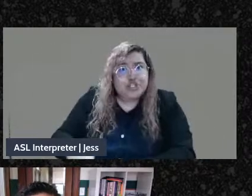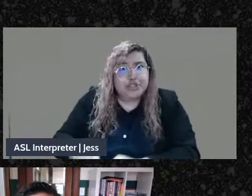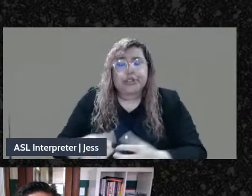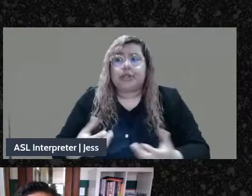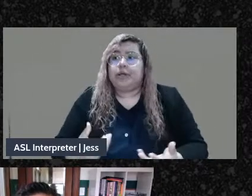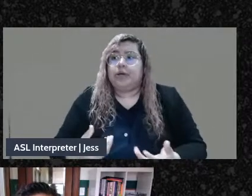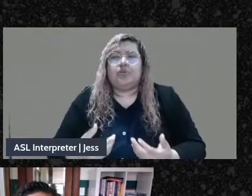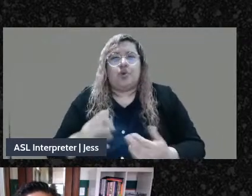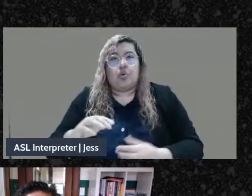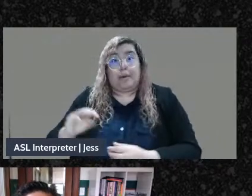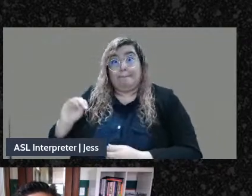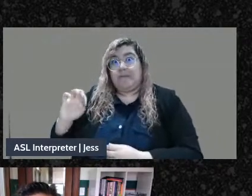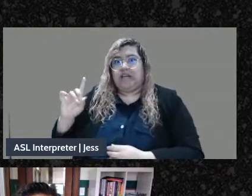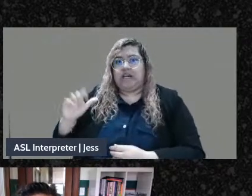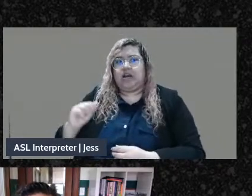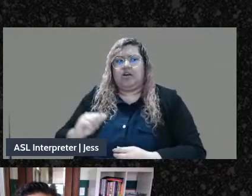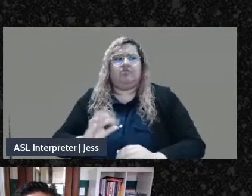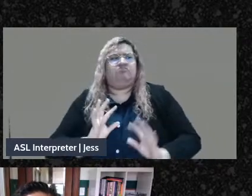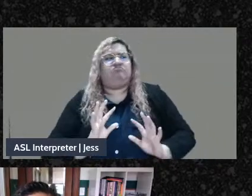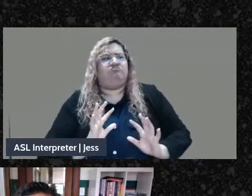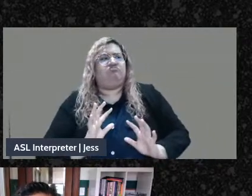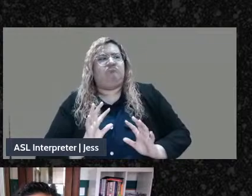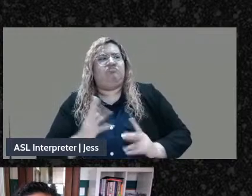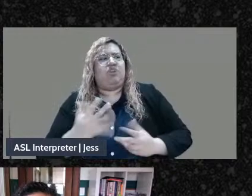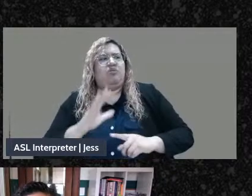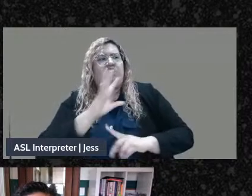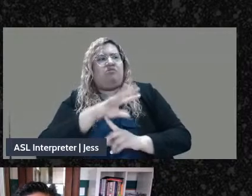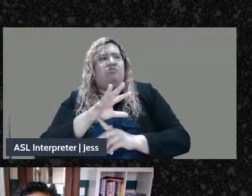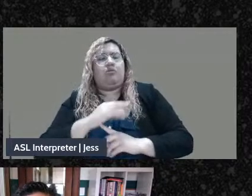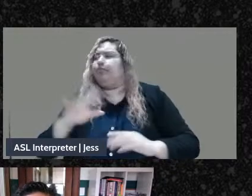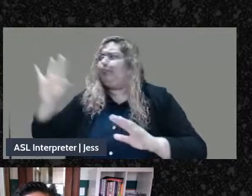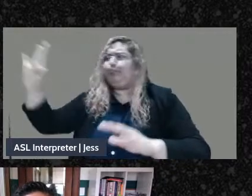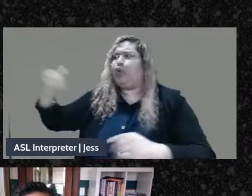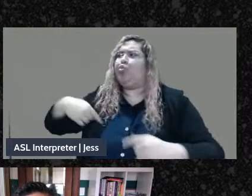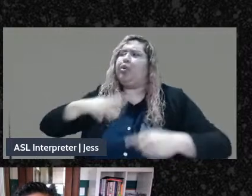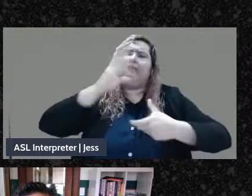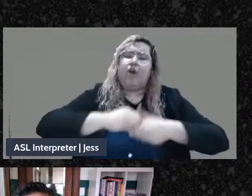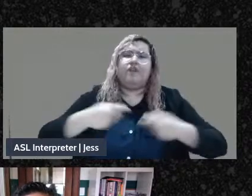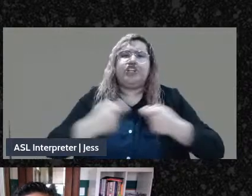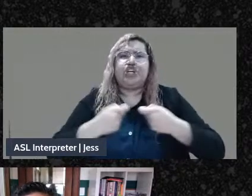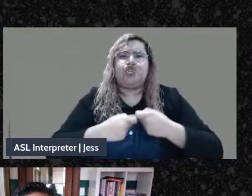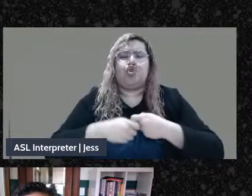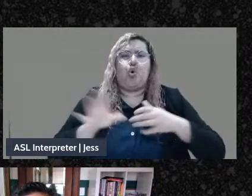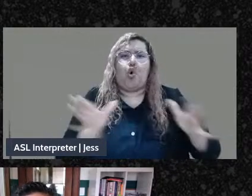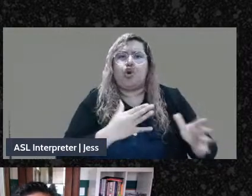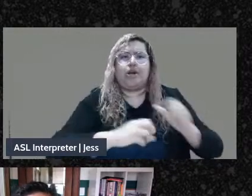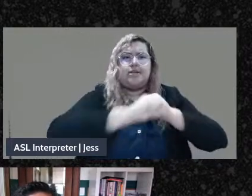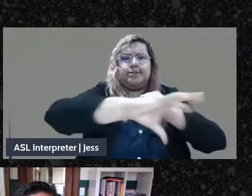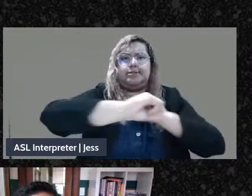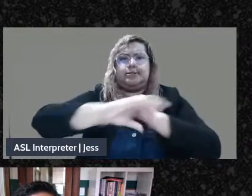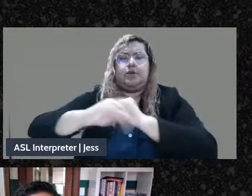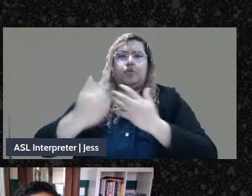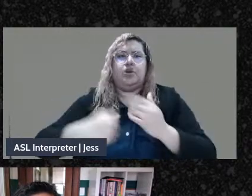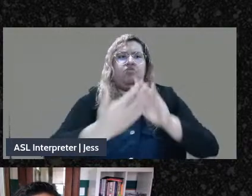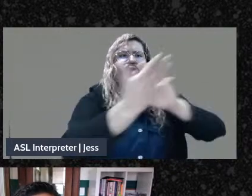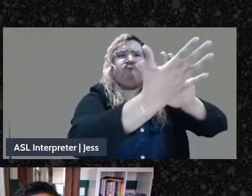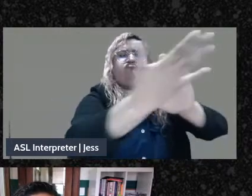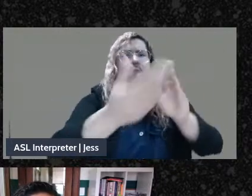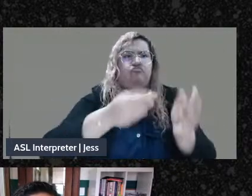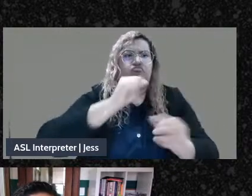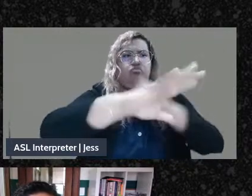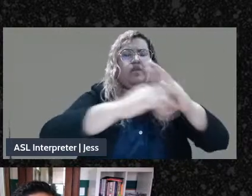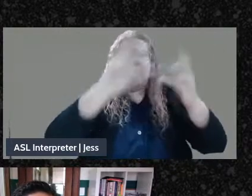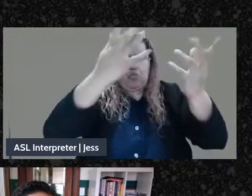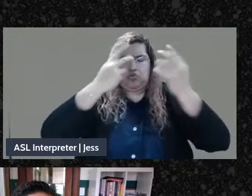when the media was like, we're not trying to do it, we were like, we're going to engage in digital organizing. We're going to always be in people's faces. People are going to see us in the Black